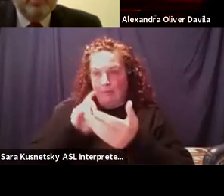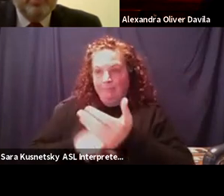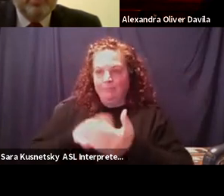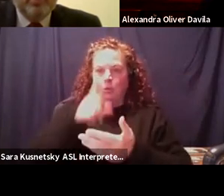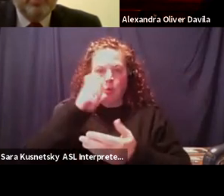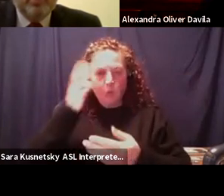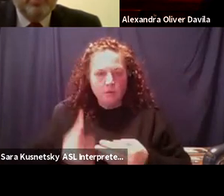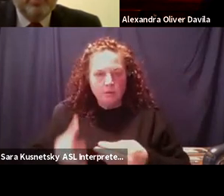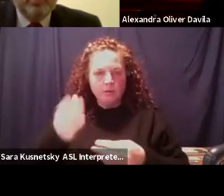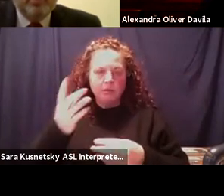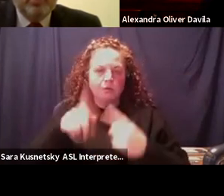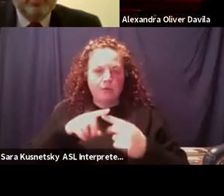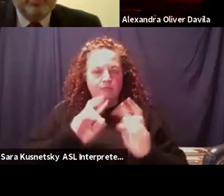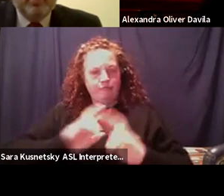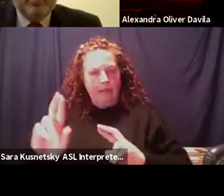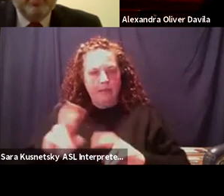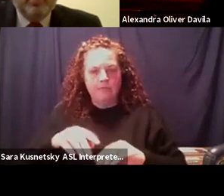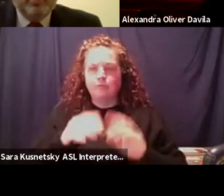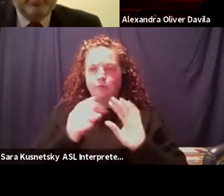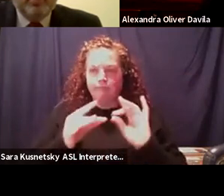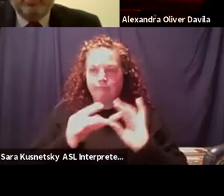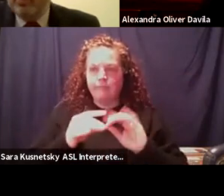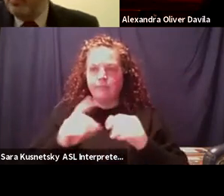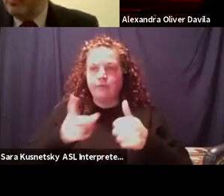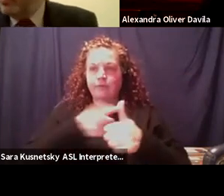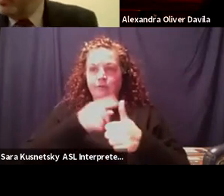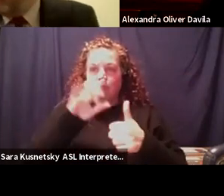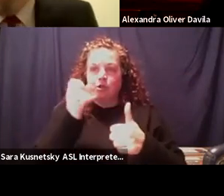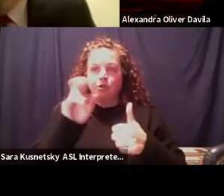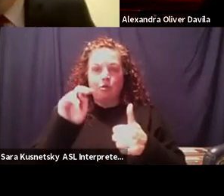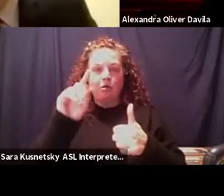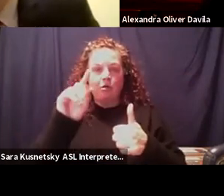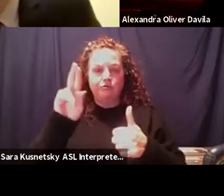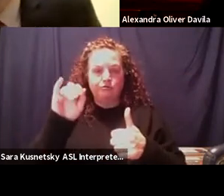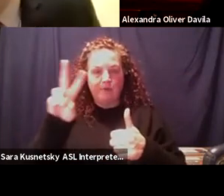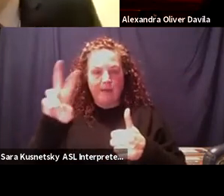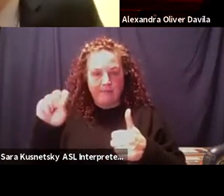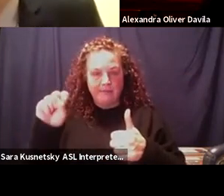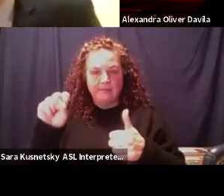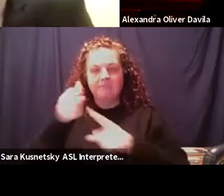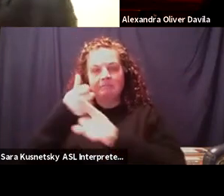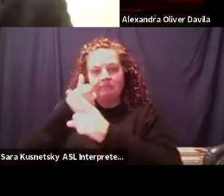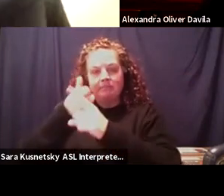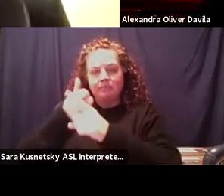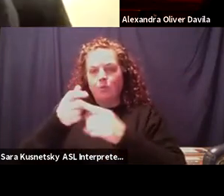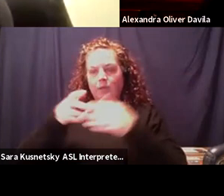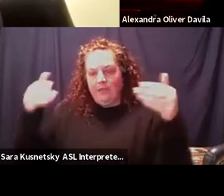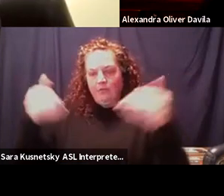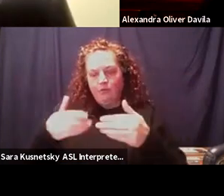We'll begin this evening with our school leader, John Travis, and he will introduce our youngest